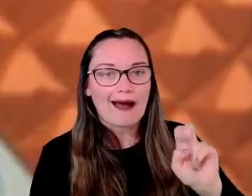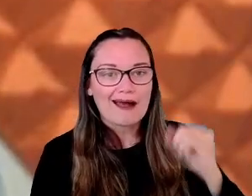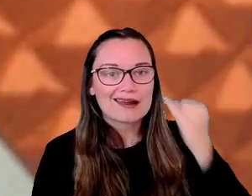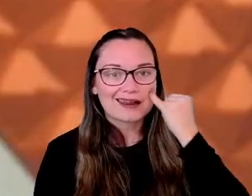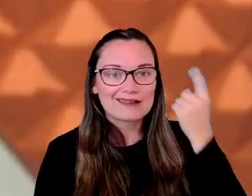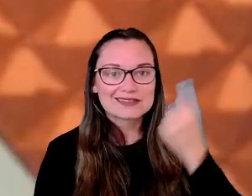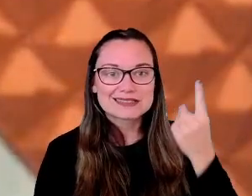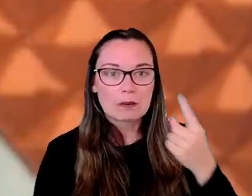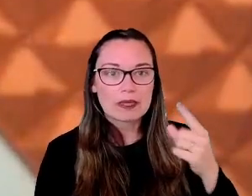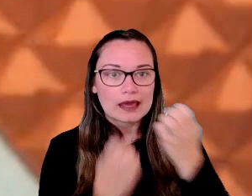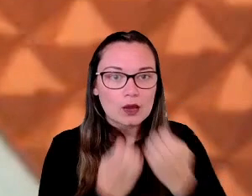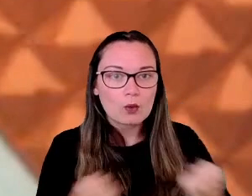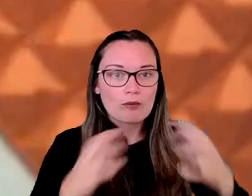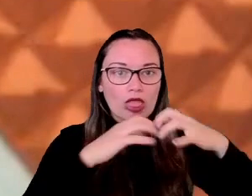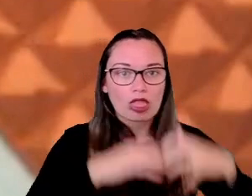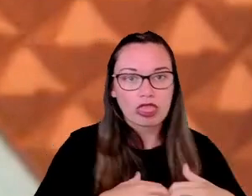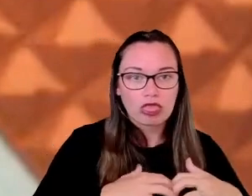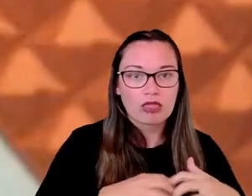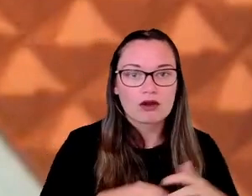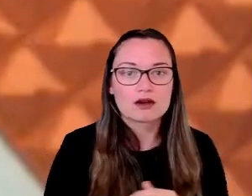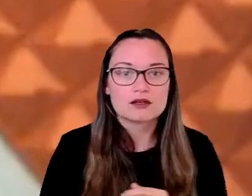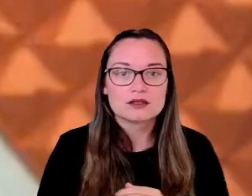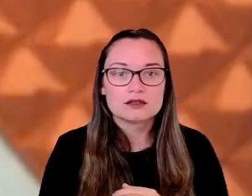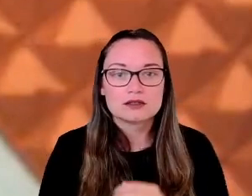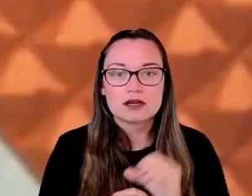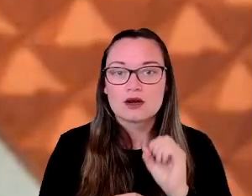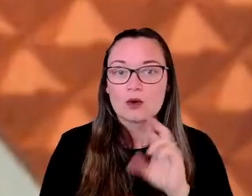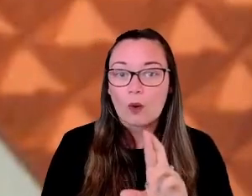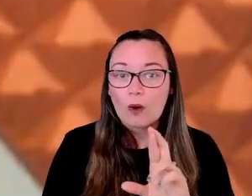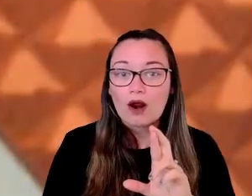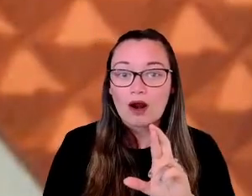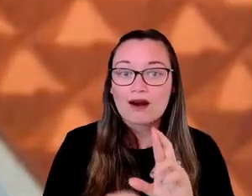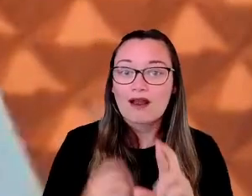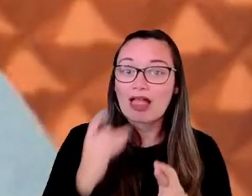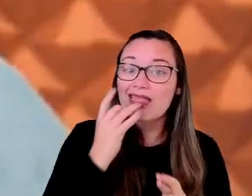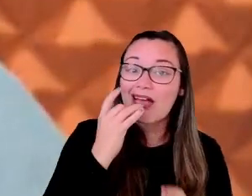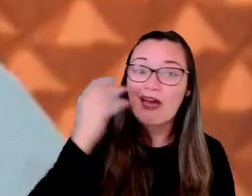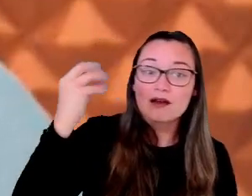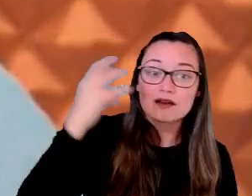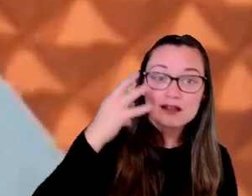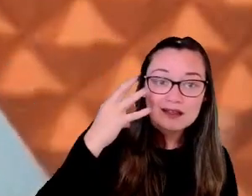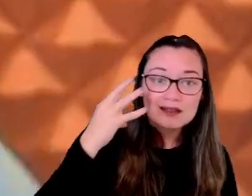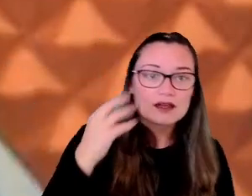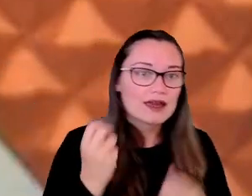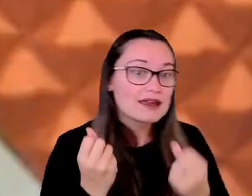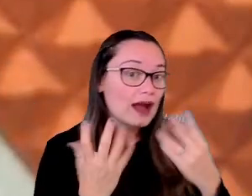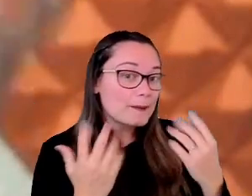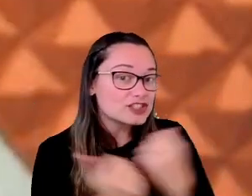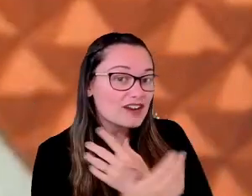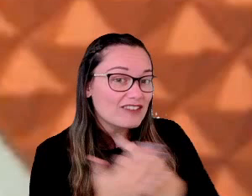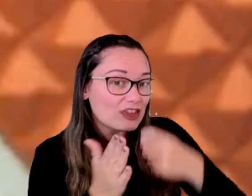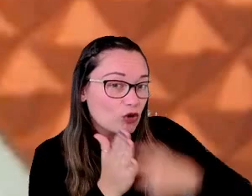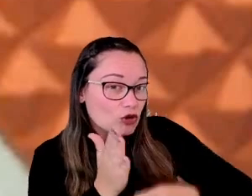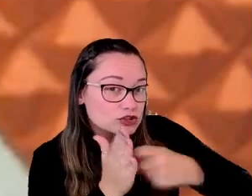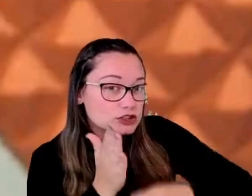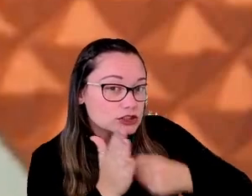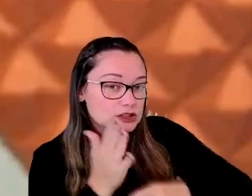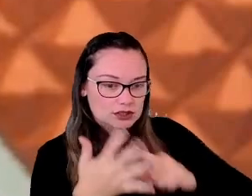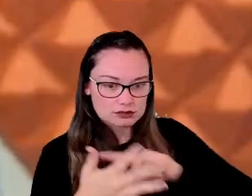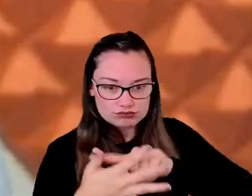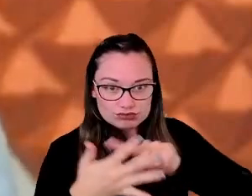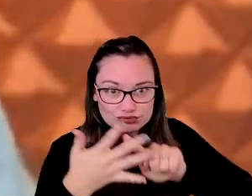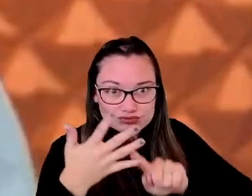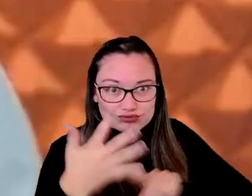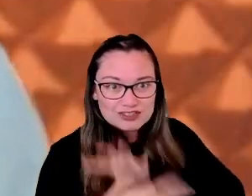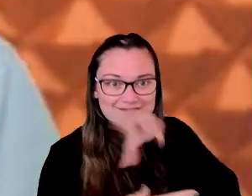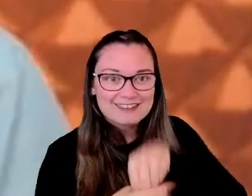fixing that? Or what is the life of a certain piece of equipment that you can expect? How much do things cost? All of that is part of your